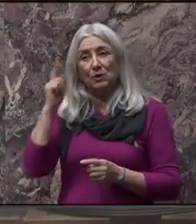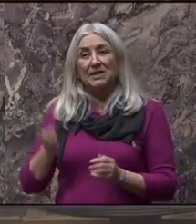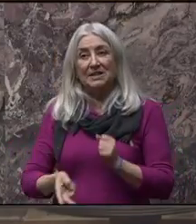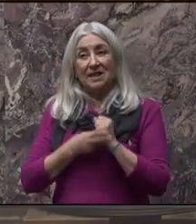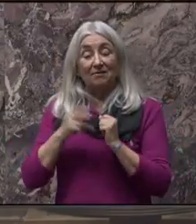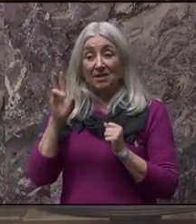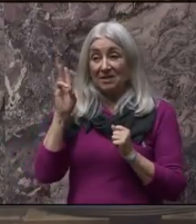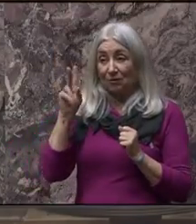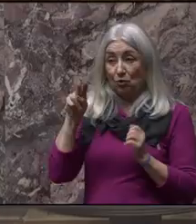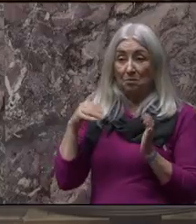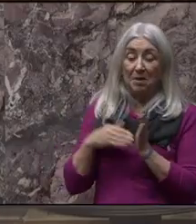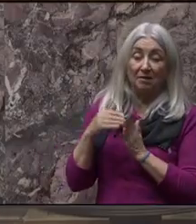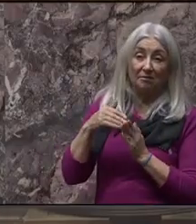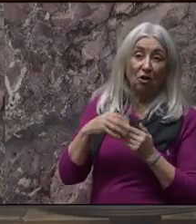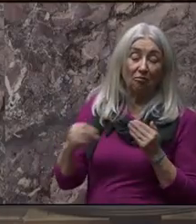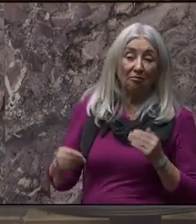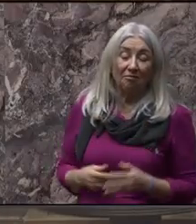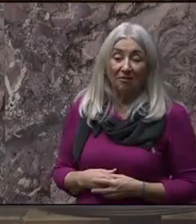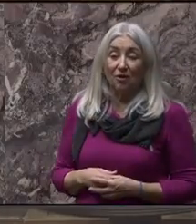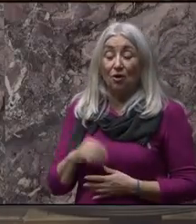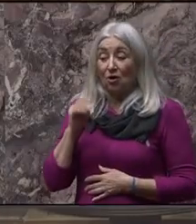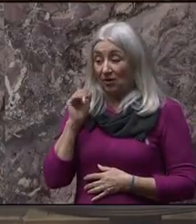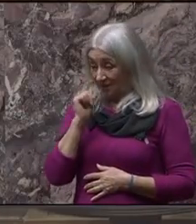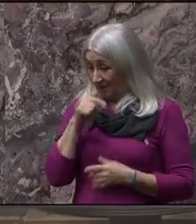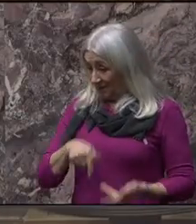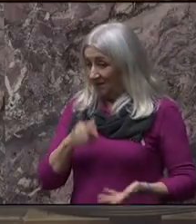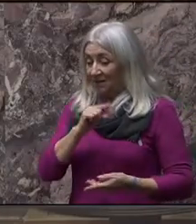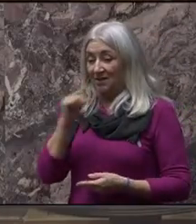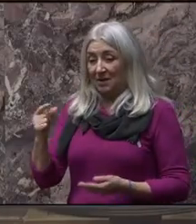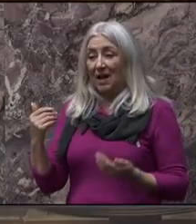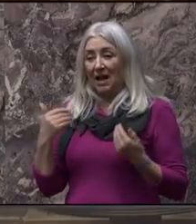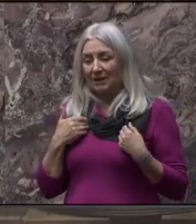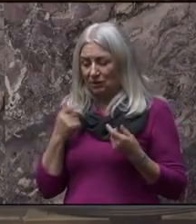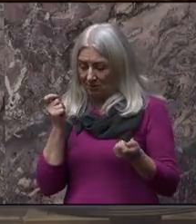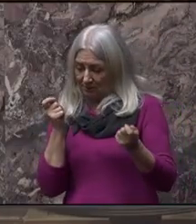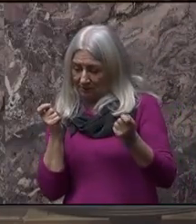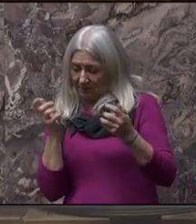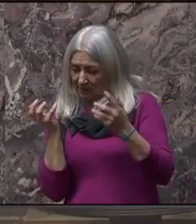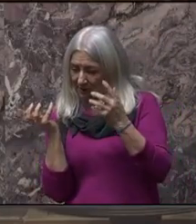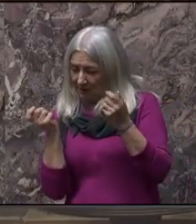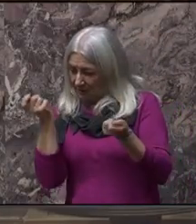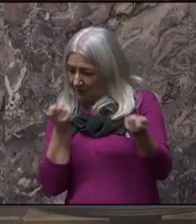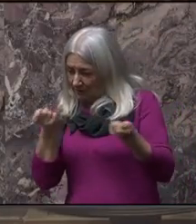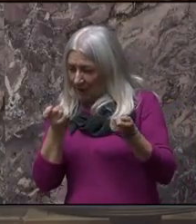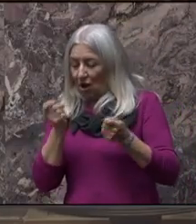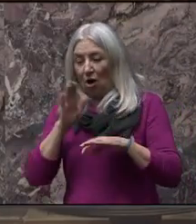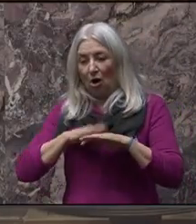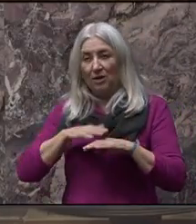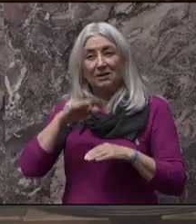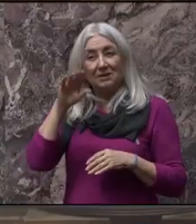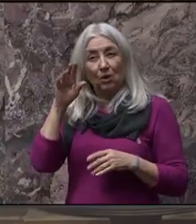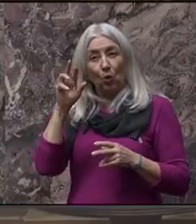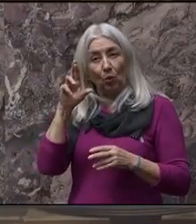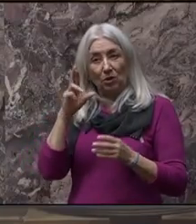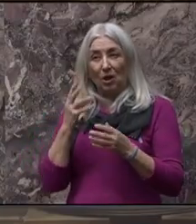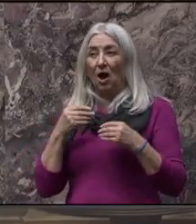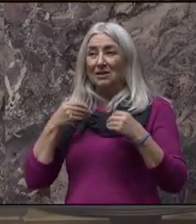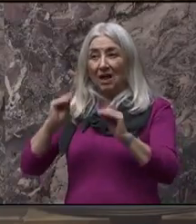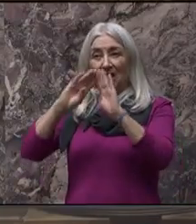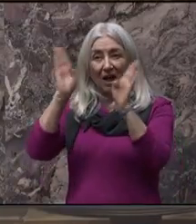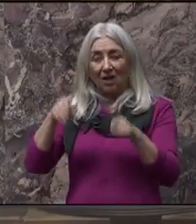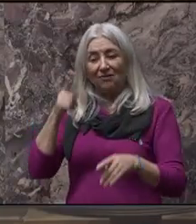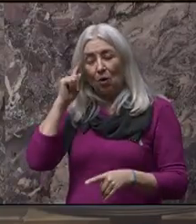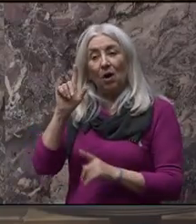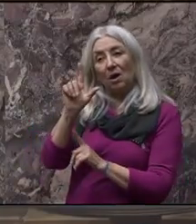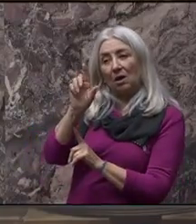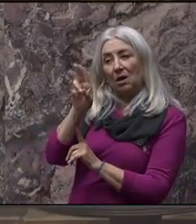million. Your government has taken action to correct the real estate market with a luxury tax, as well as a tax